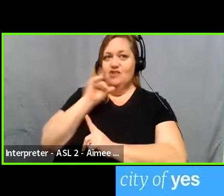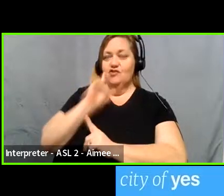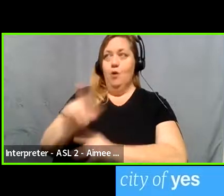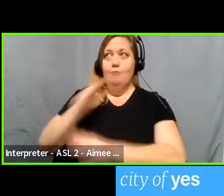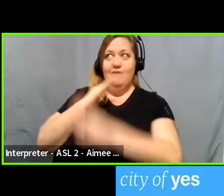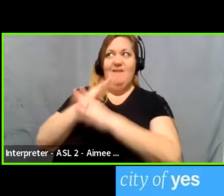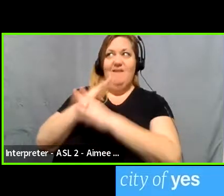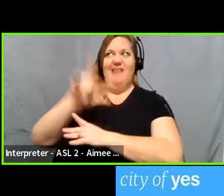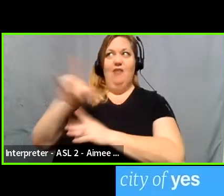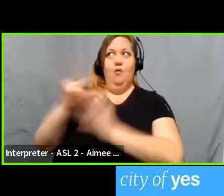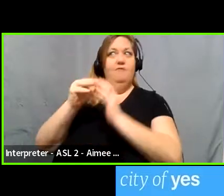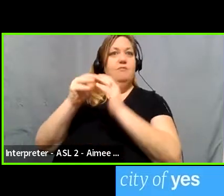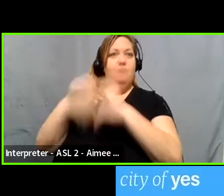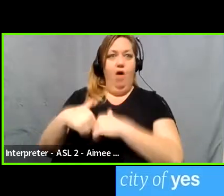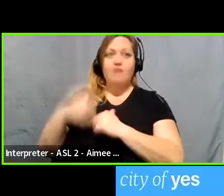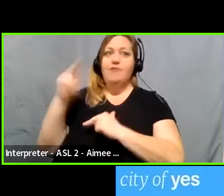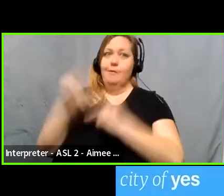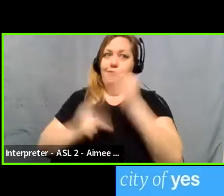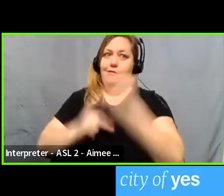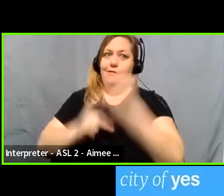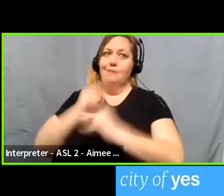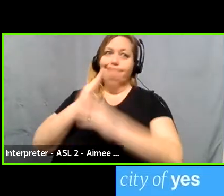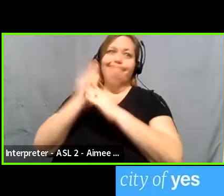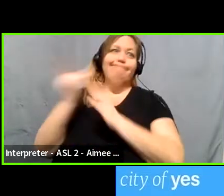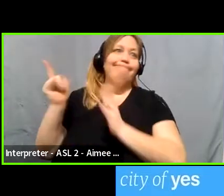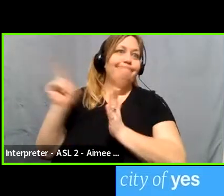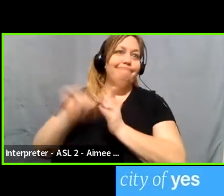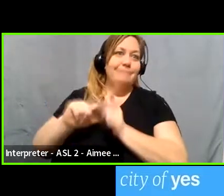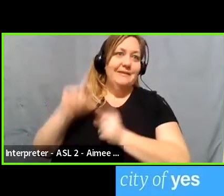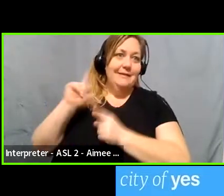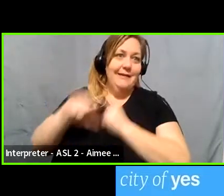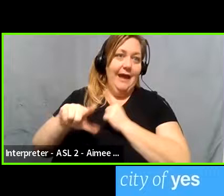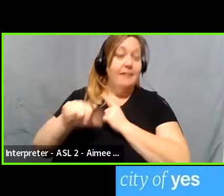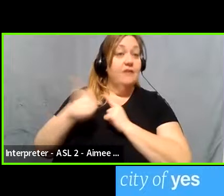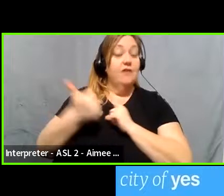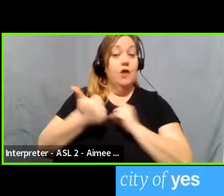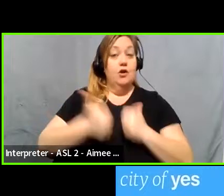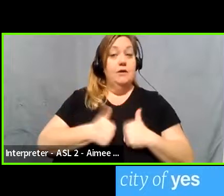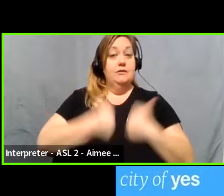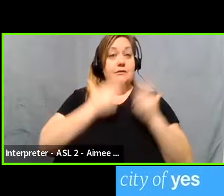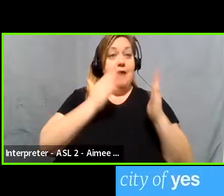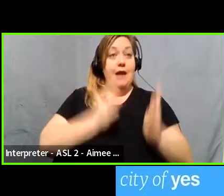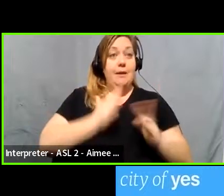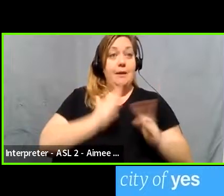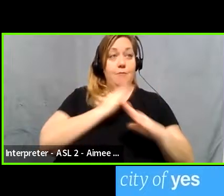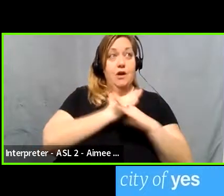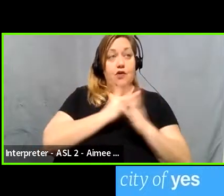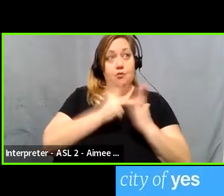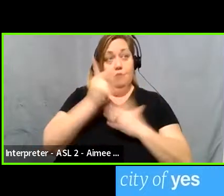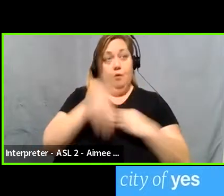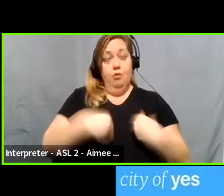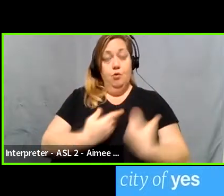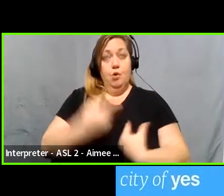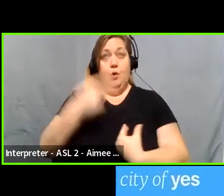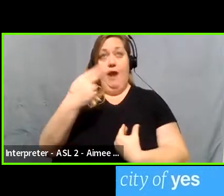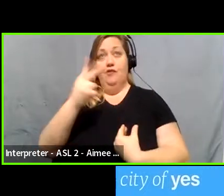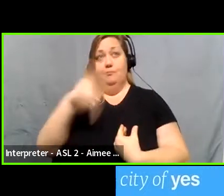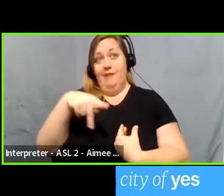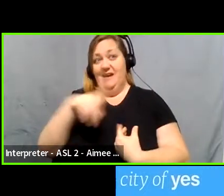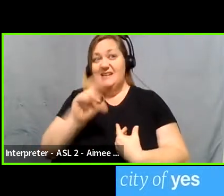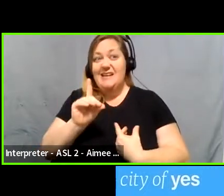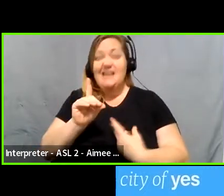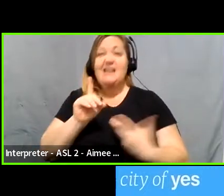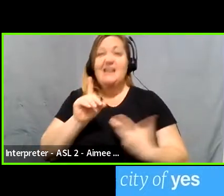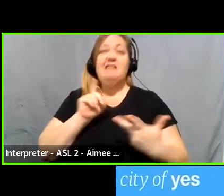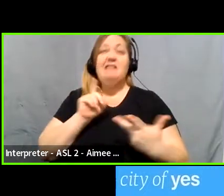demolishing those buildings. And additionally, there are other tenant protection programs offered through like HPD. For example,